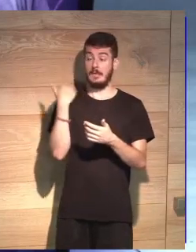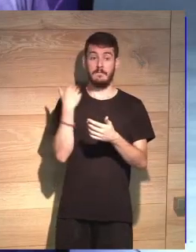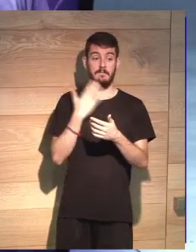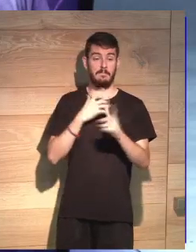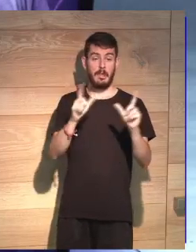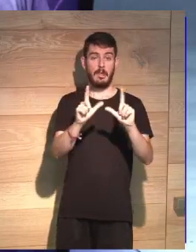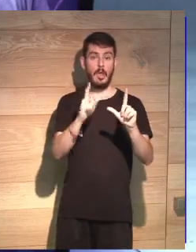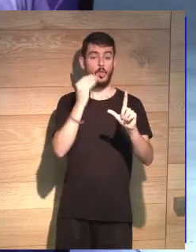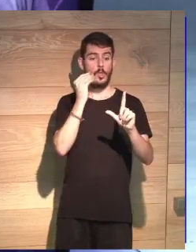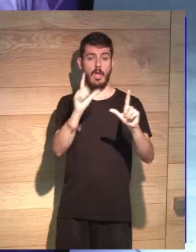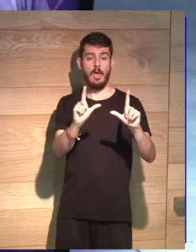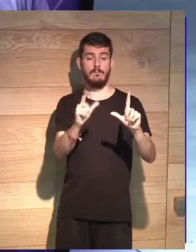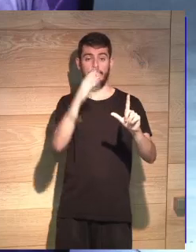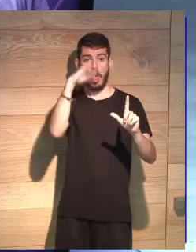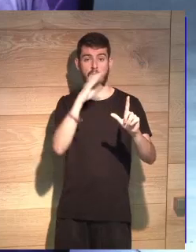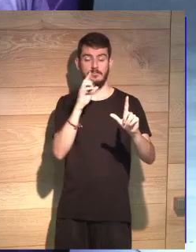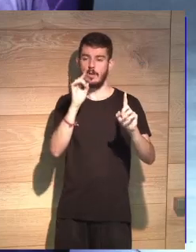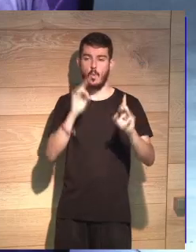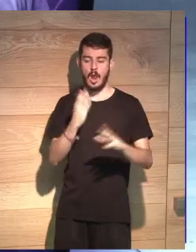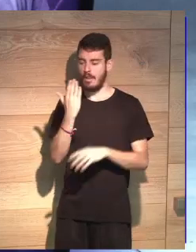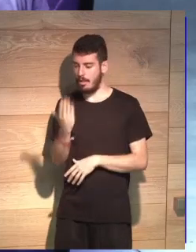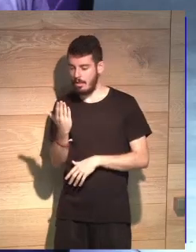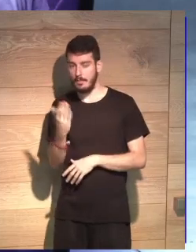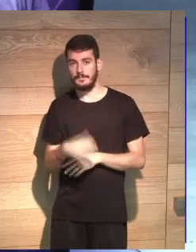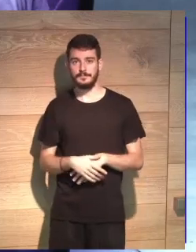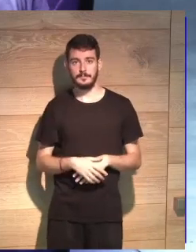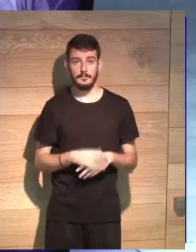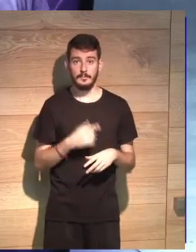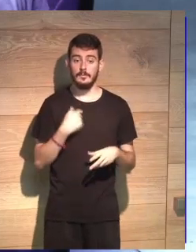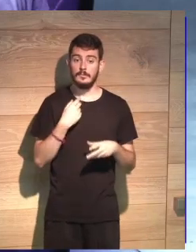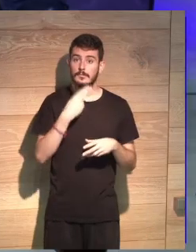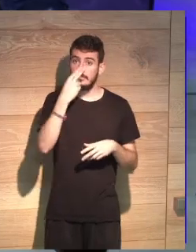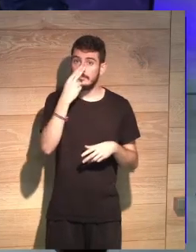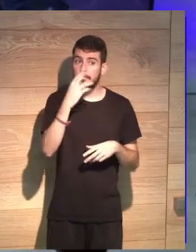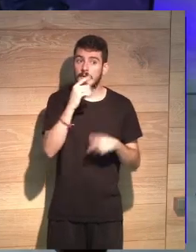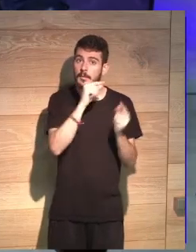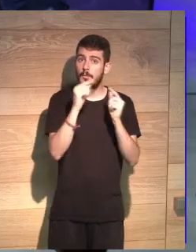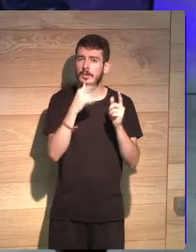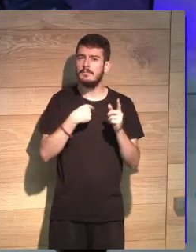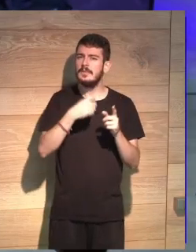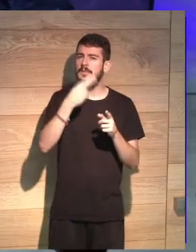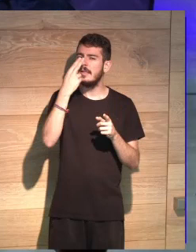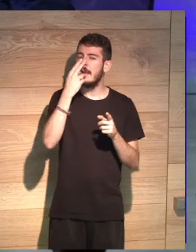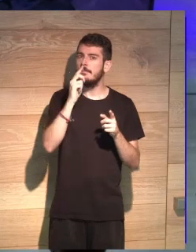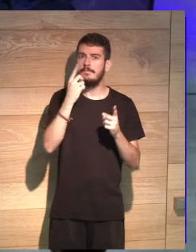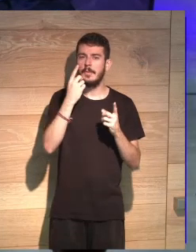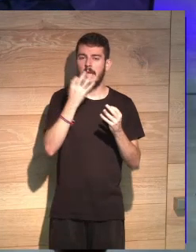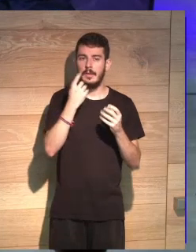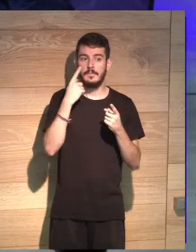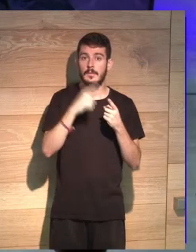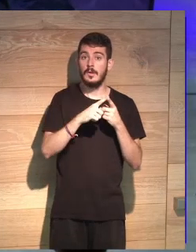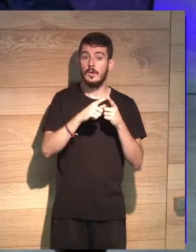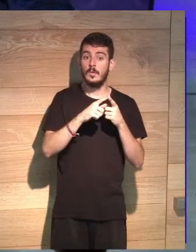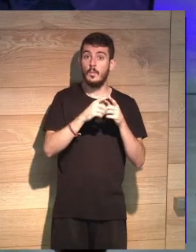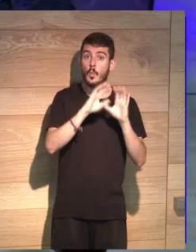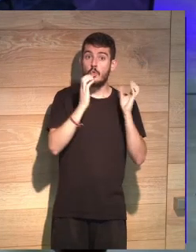the world go past my eyes, like our parents used to do with the TV. But I think that